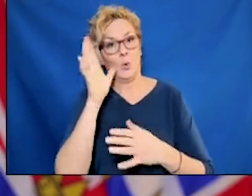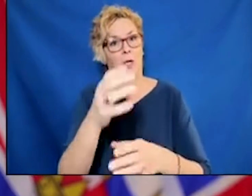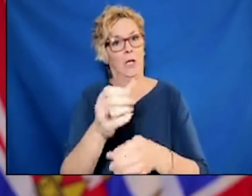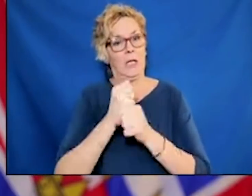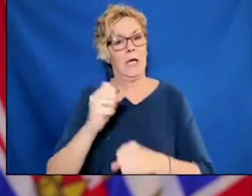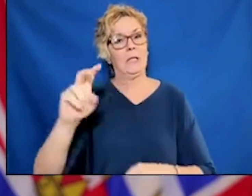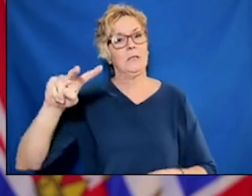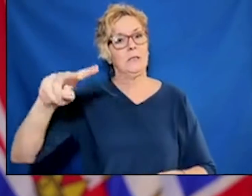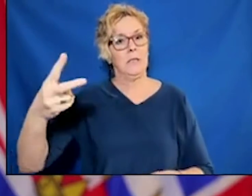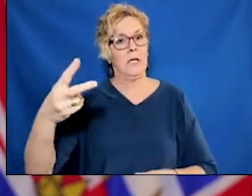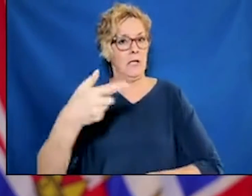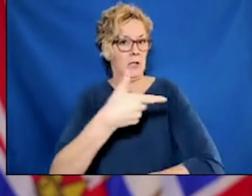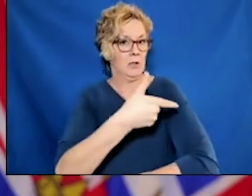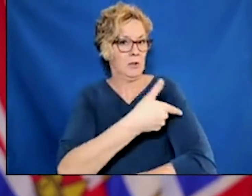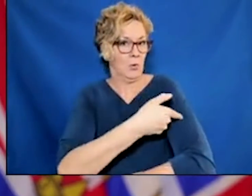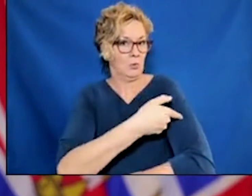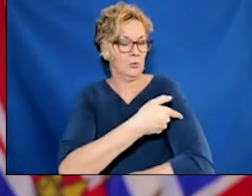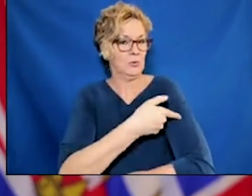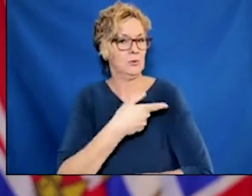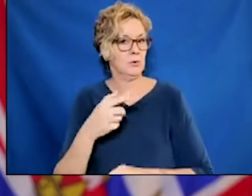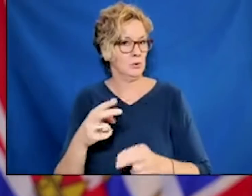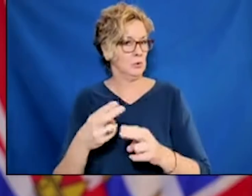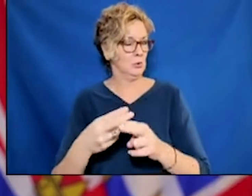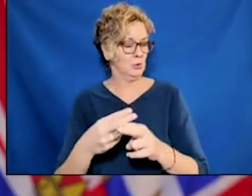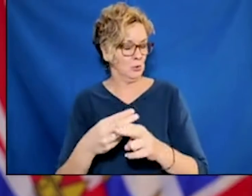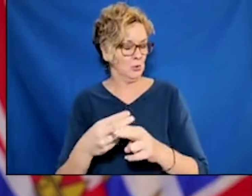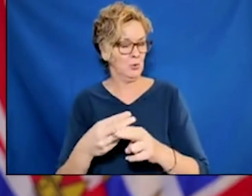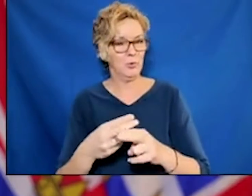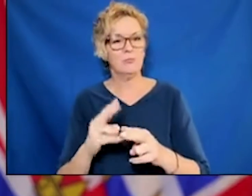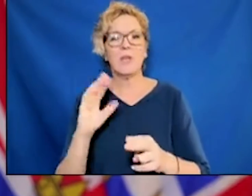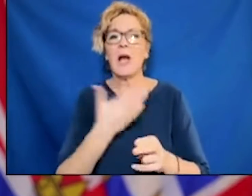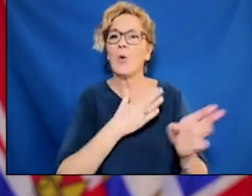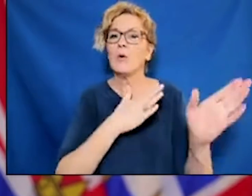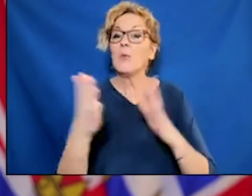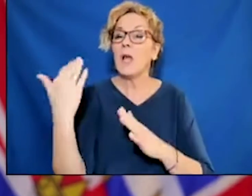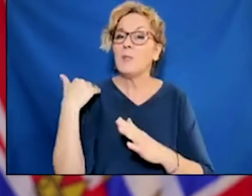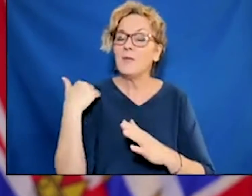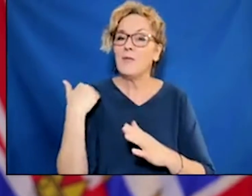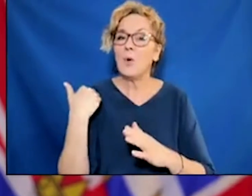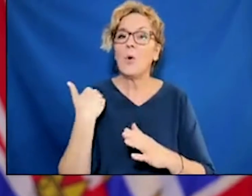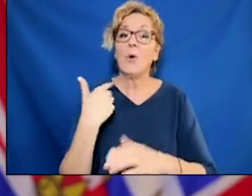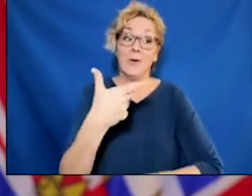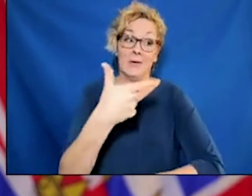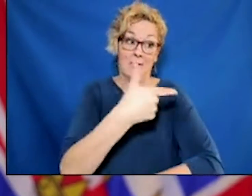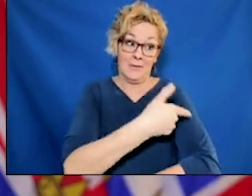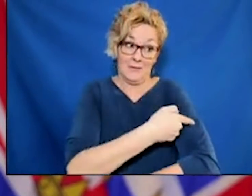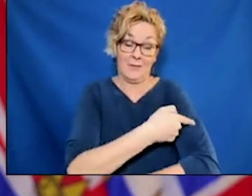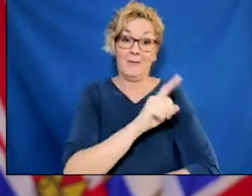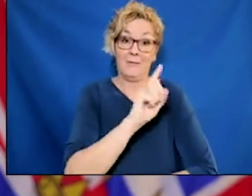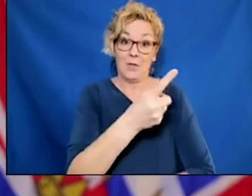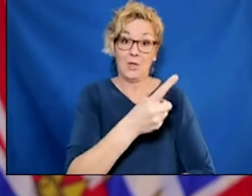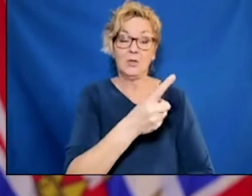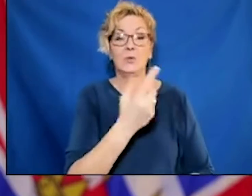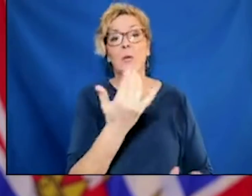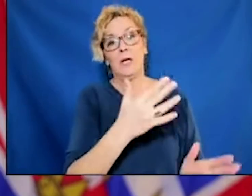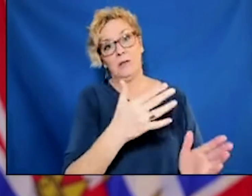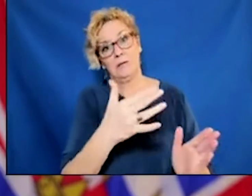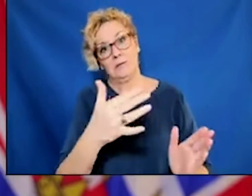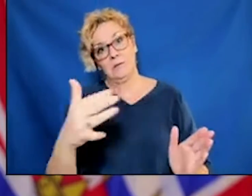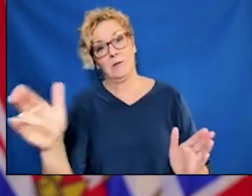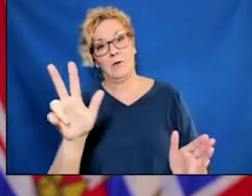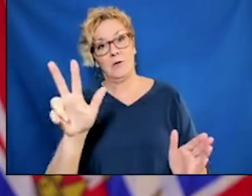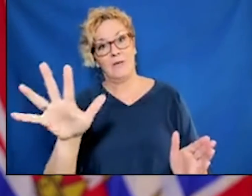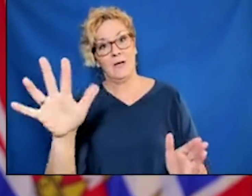plans that we announced a few weeks ago. So that is our focus over the next couple of